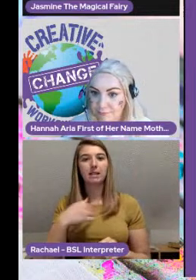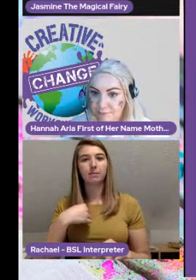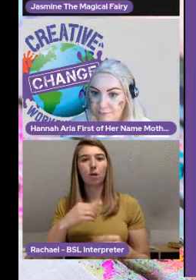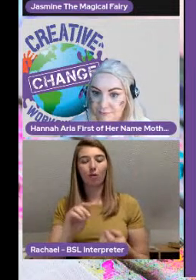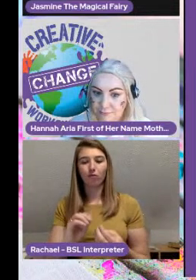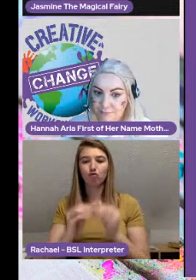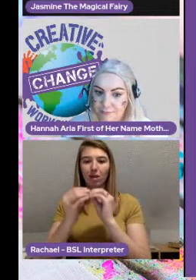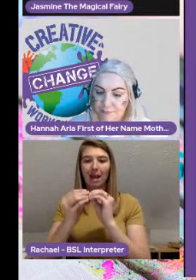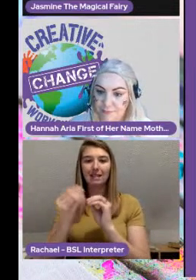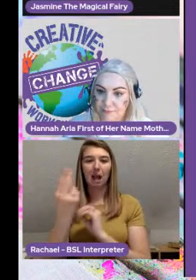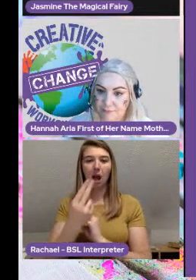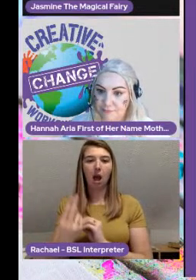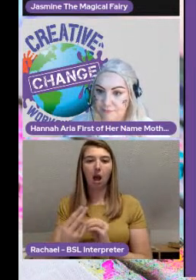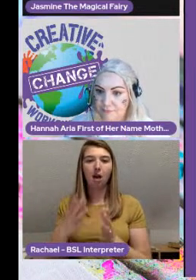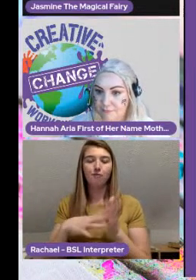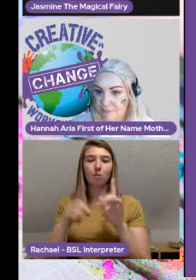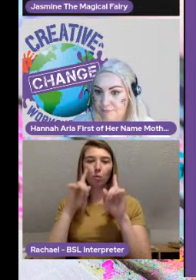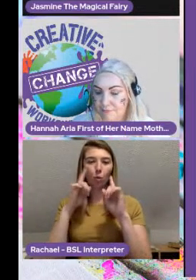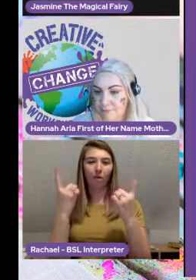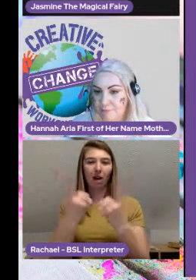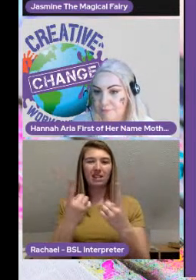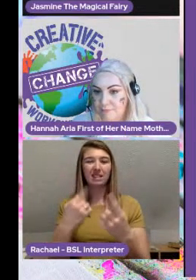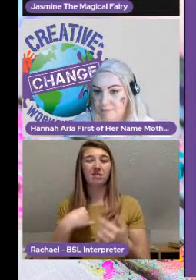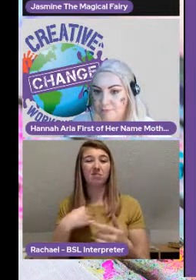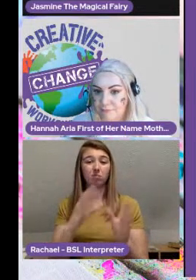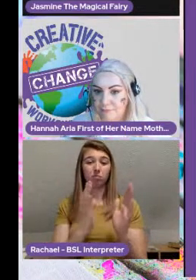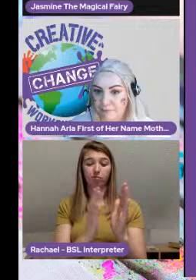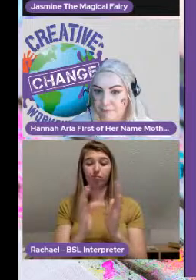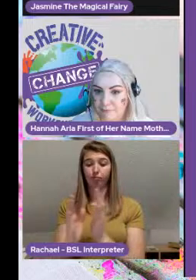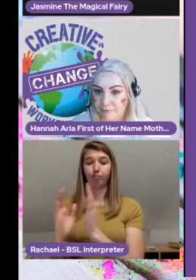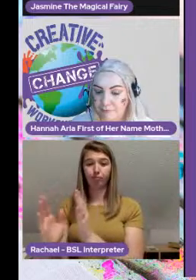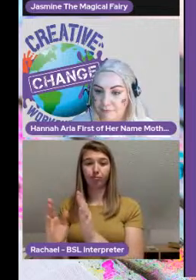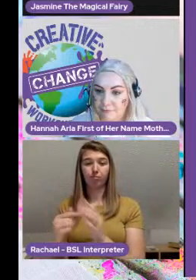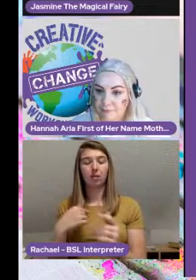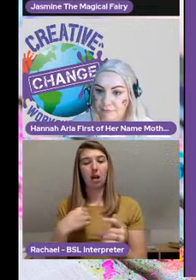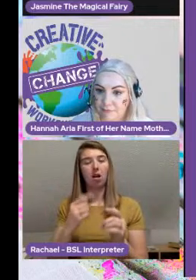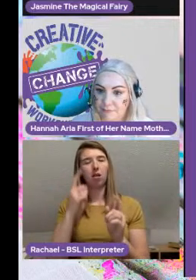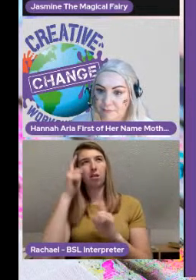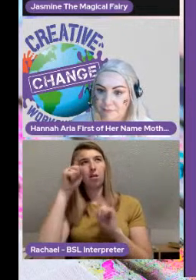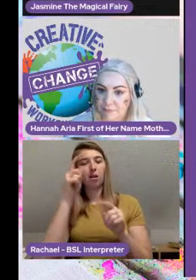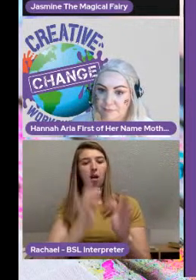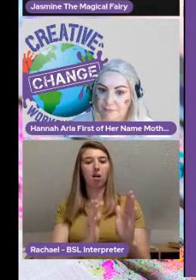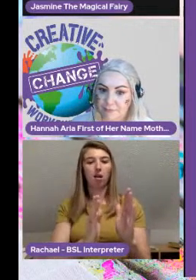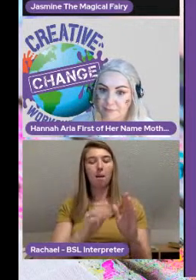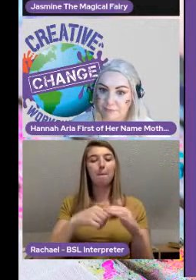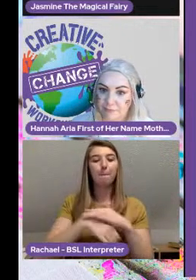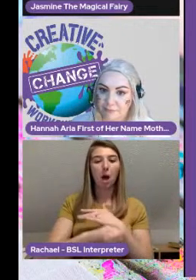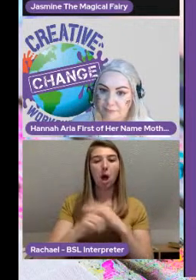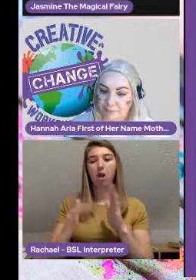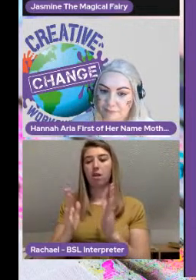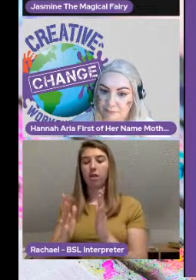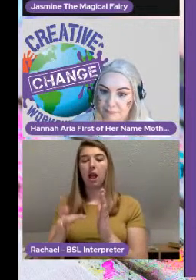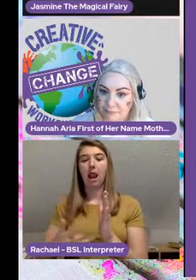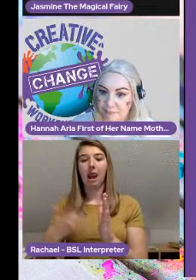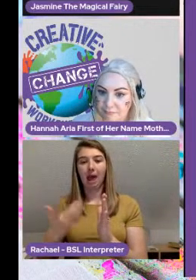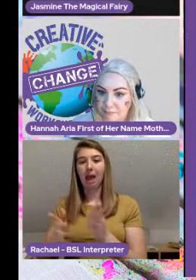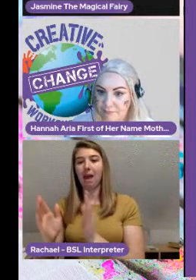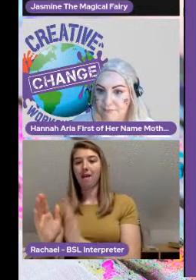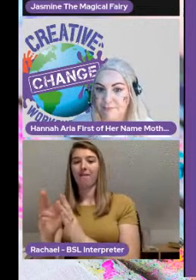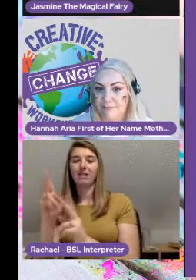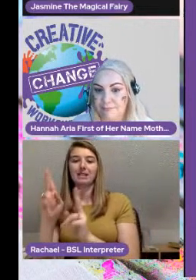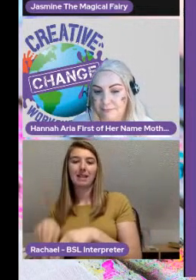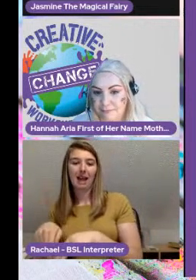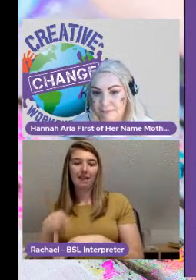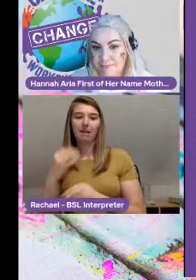uni. As a set, I kind of think they are a metaphor for birth, life and death, but maybe that's a bit too deep. Hope you like it,